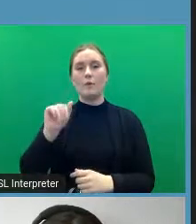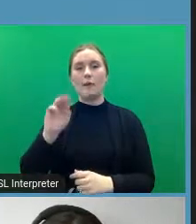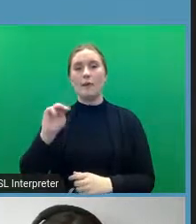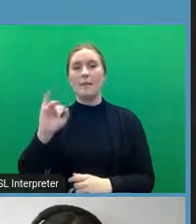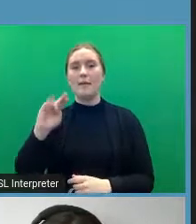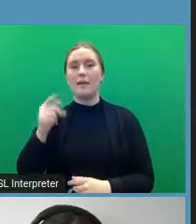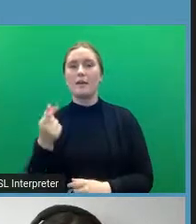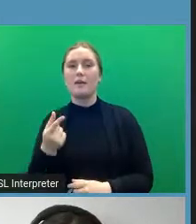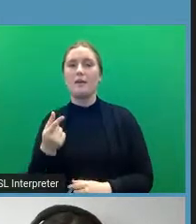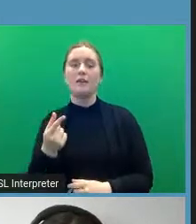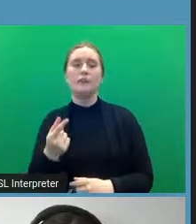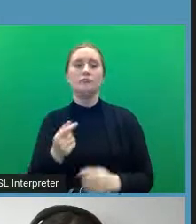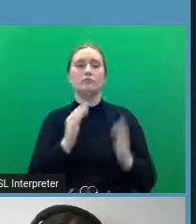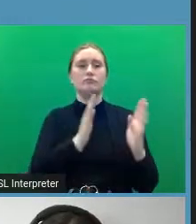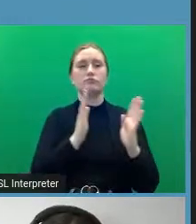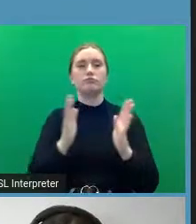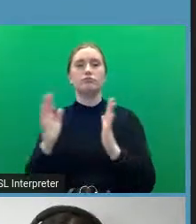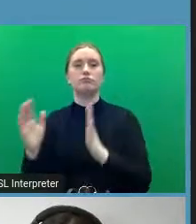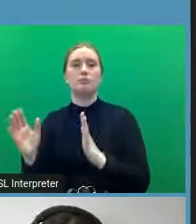in the